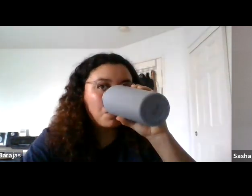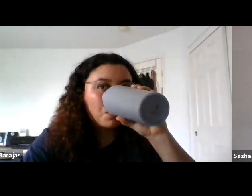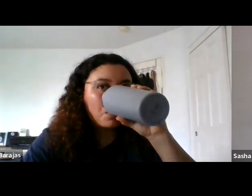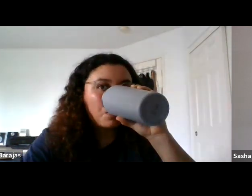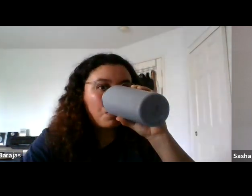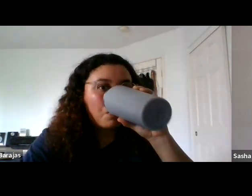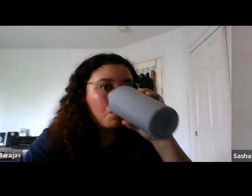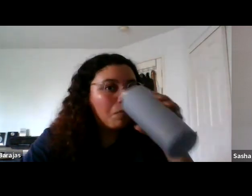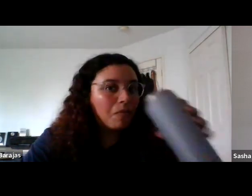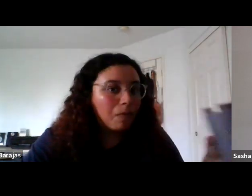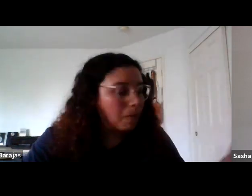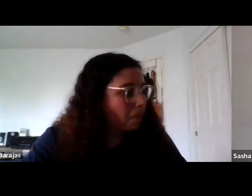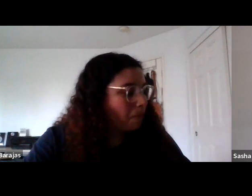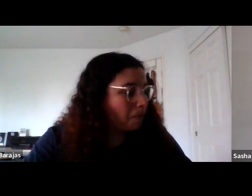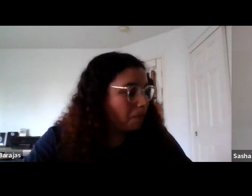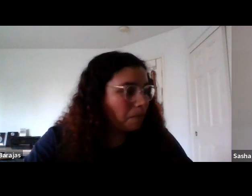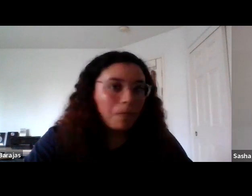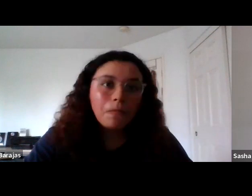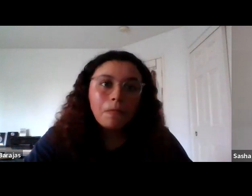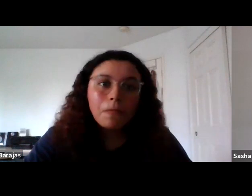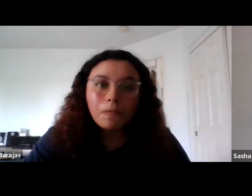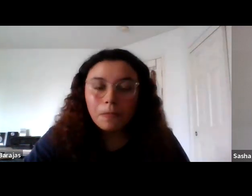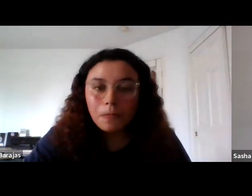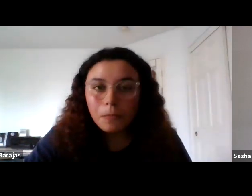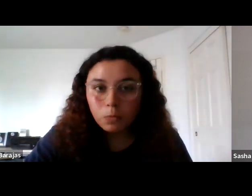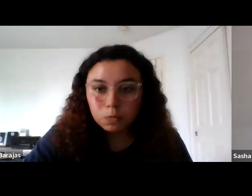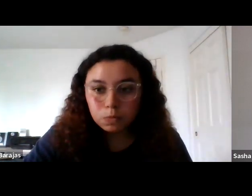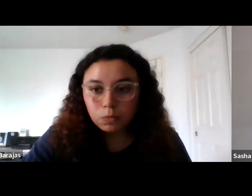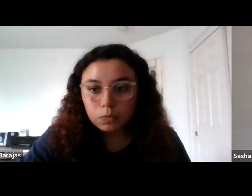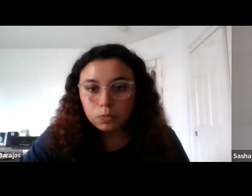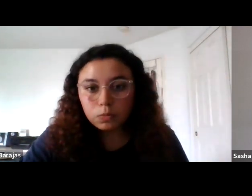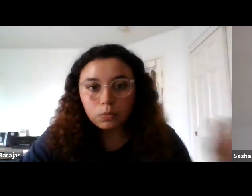I am going to say a last few words before we finish.